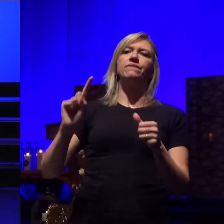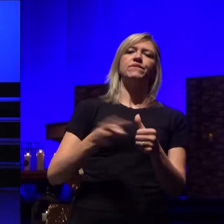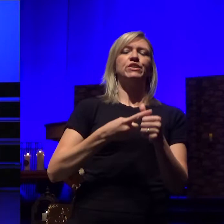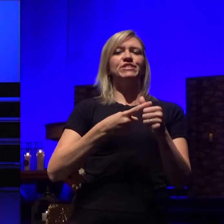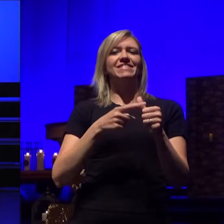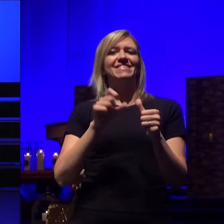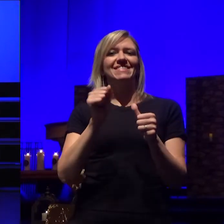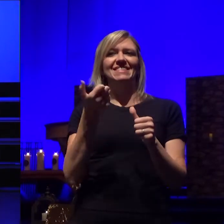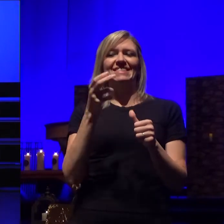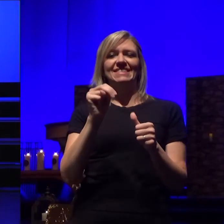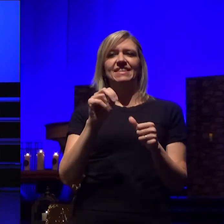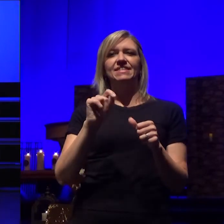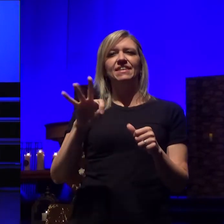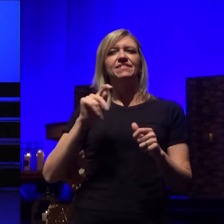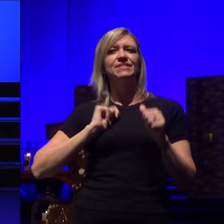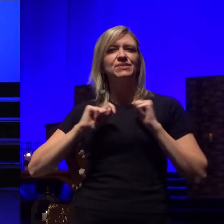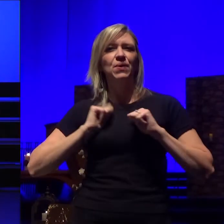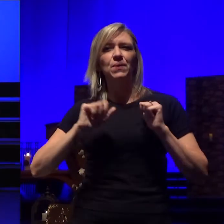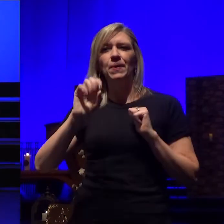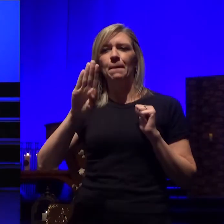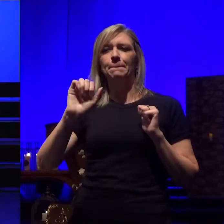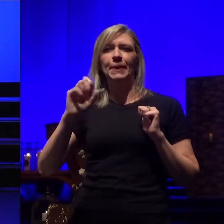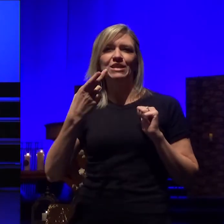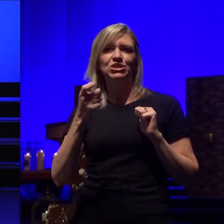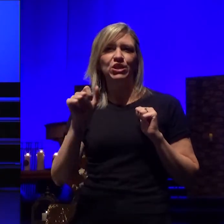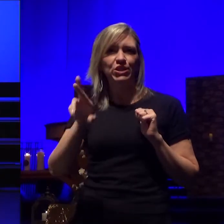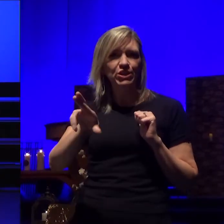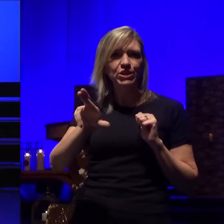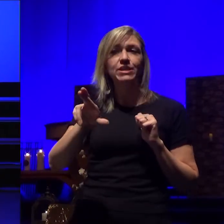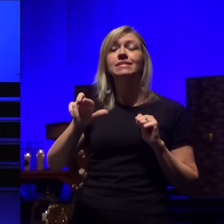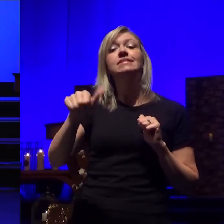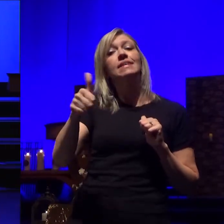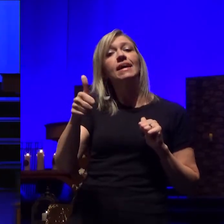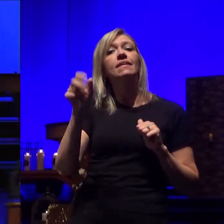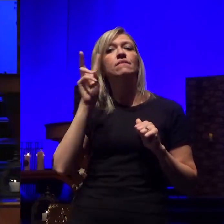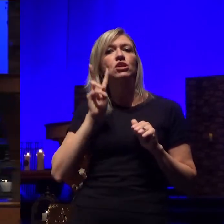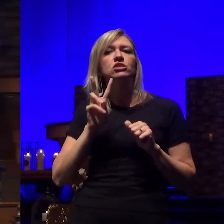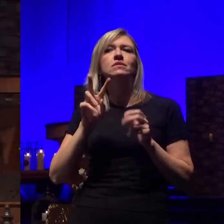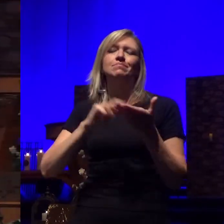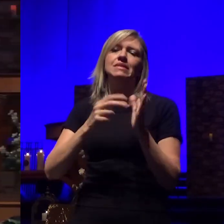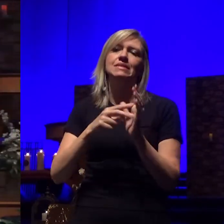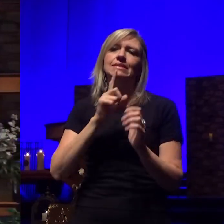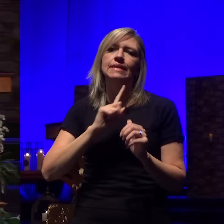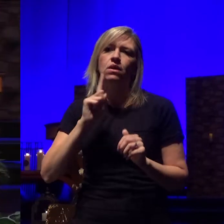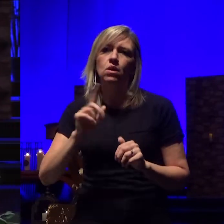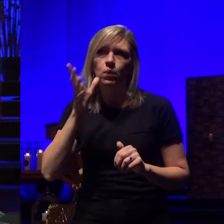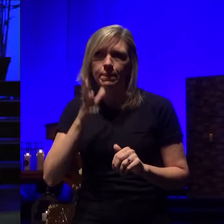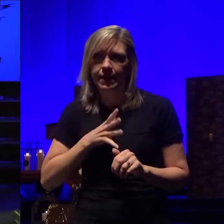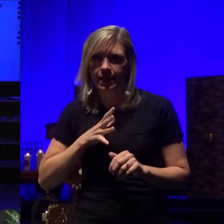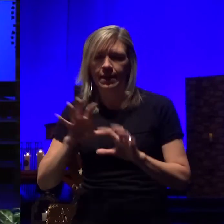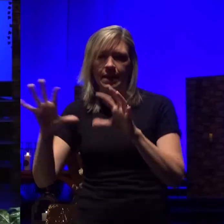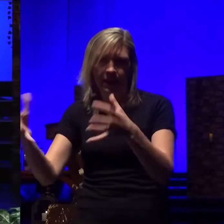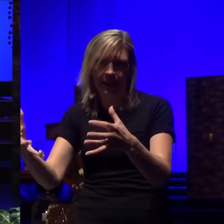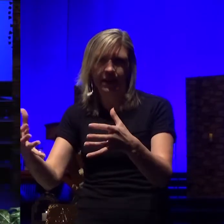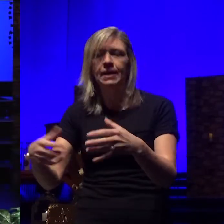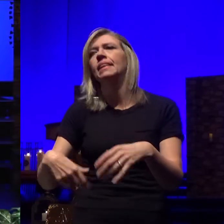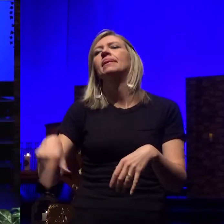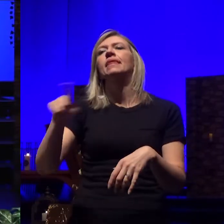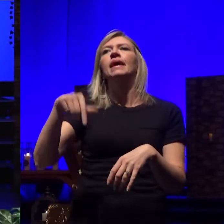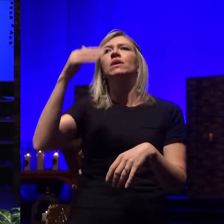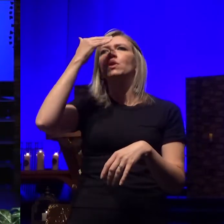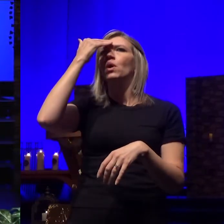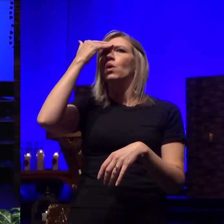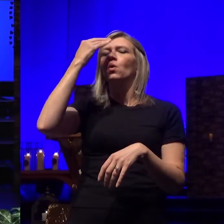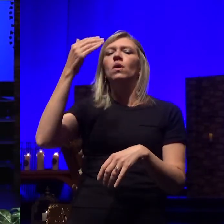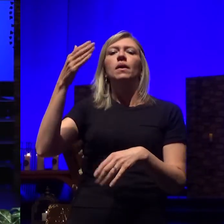Bachelor. And it involves 10 virgins, which means single women, who know a bridegroom